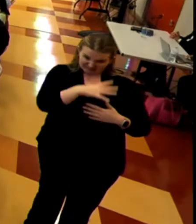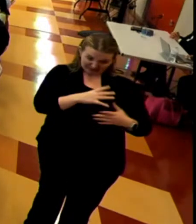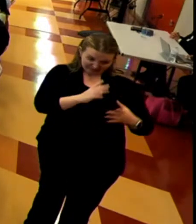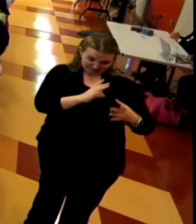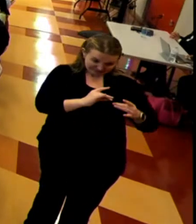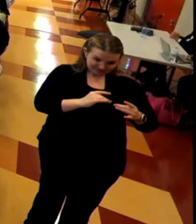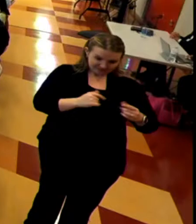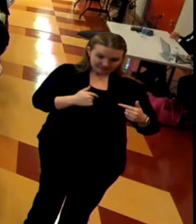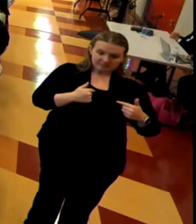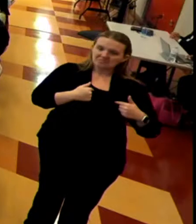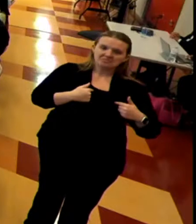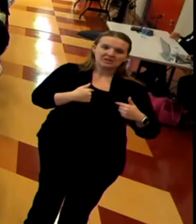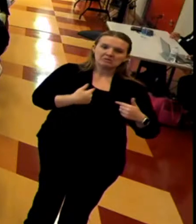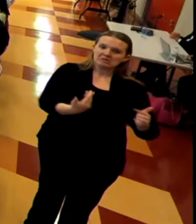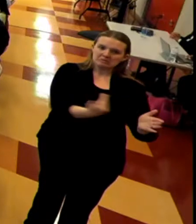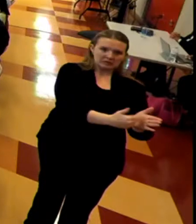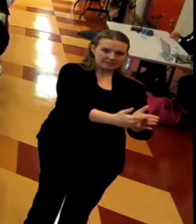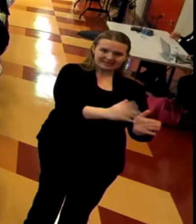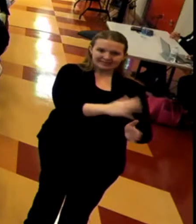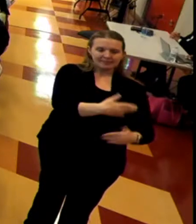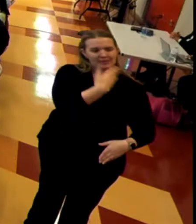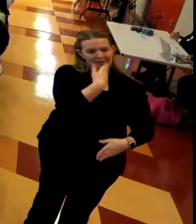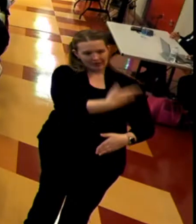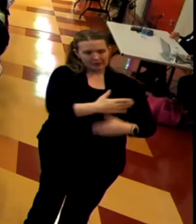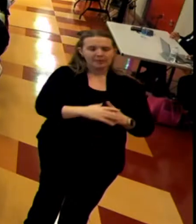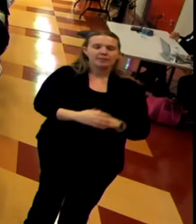that I'm not even going to repeat again, but thank you.